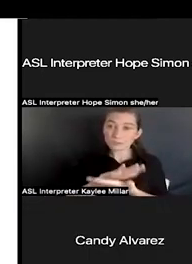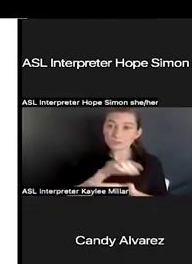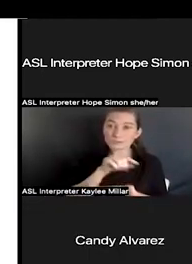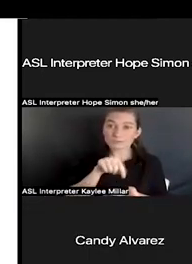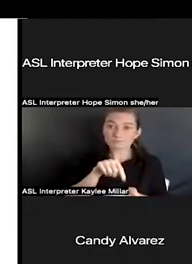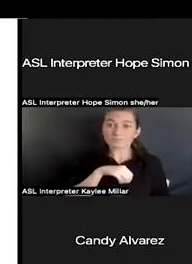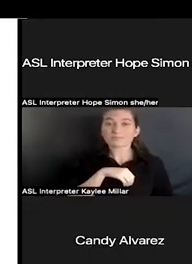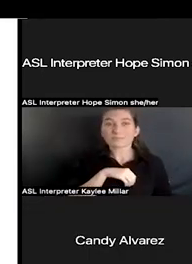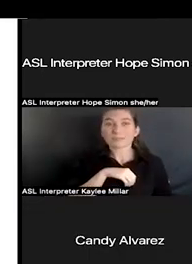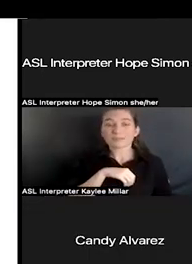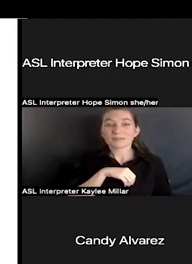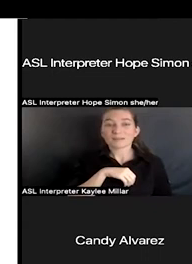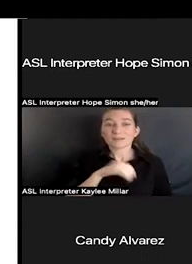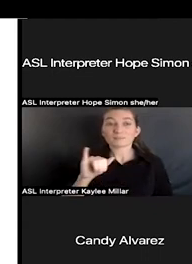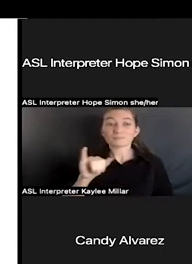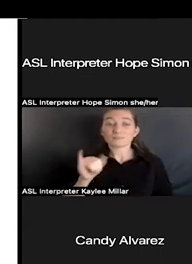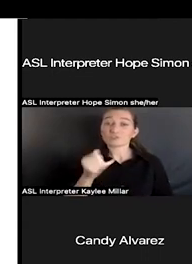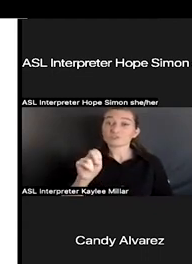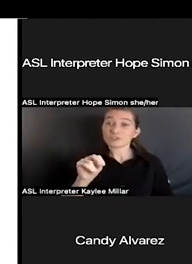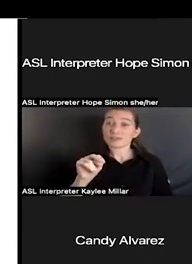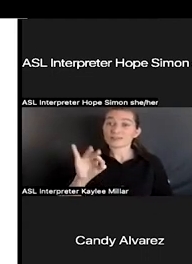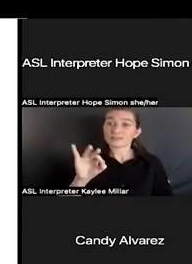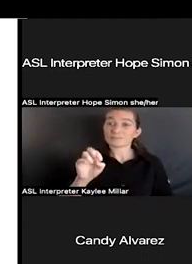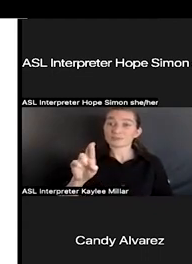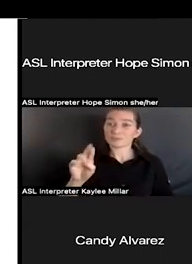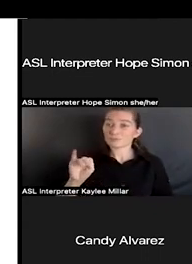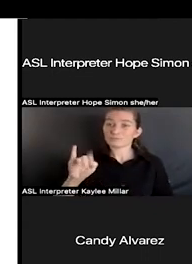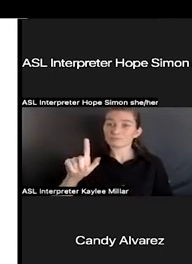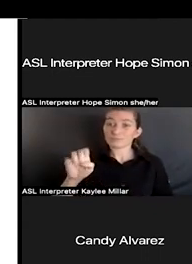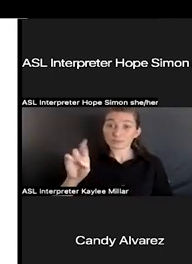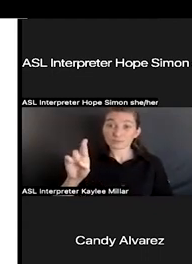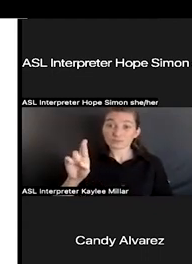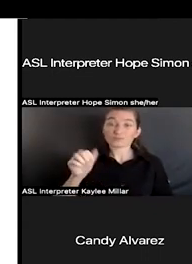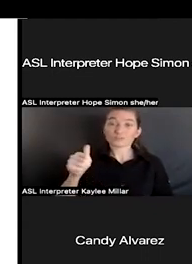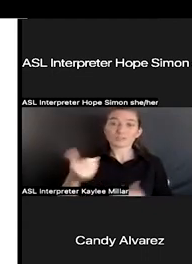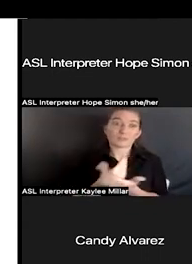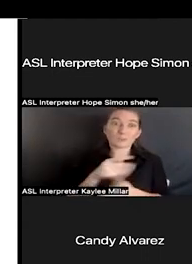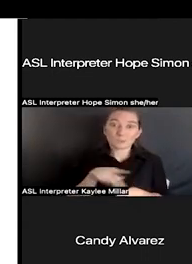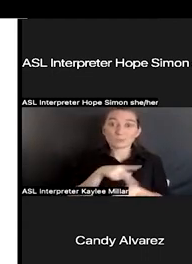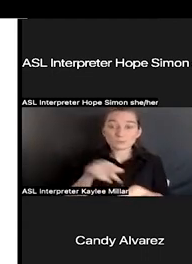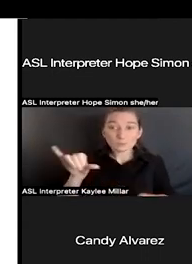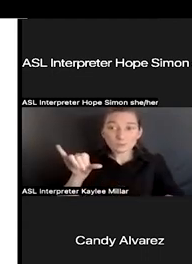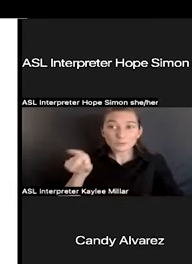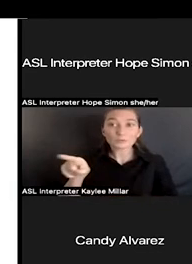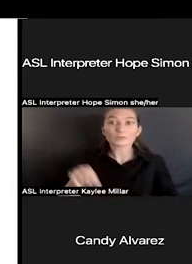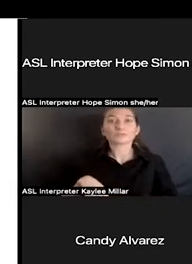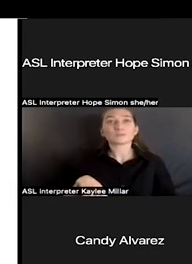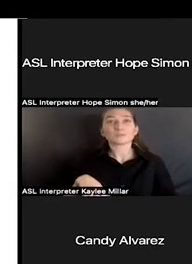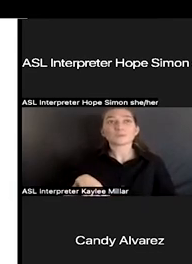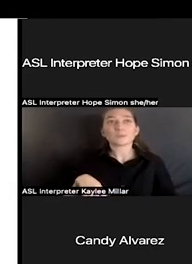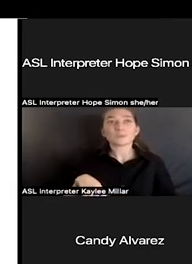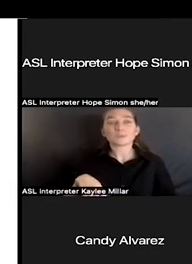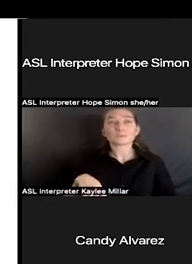And Jennifer Miller is actually a new principal, and so really wanted to look at safety and all across all issues,